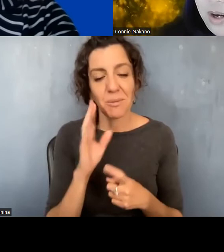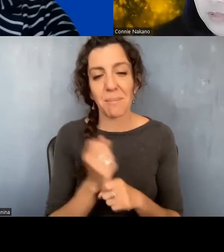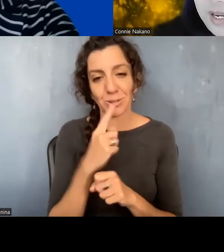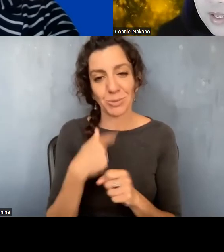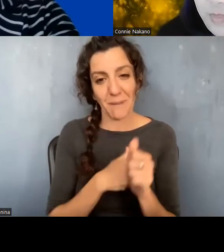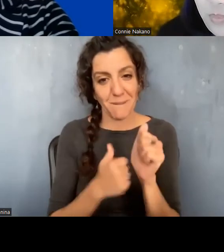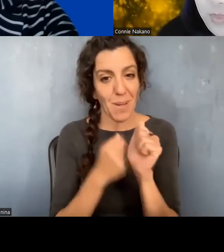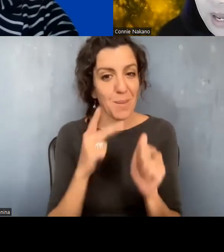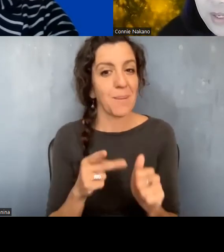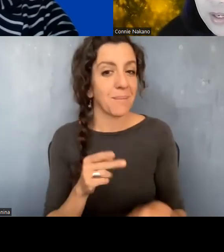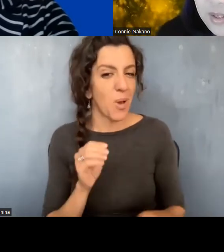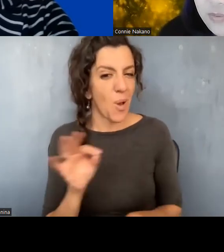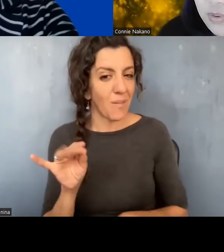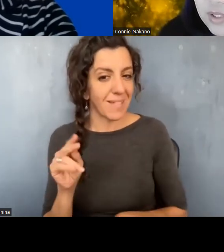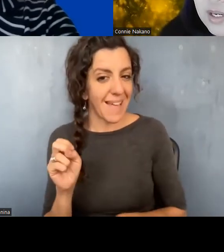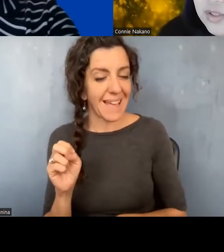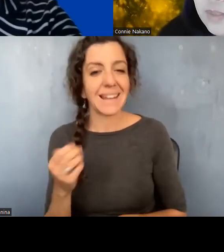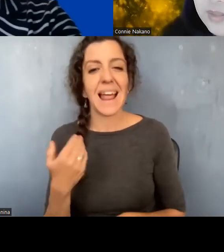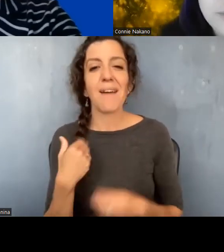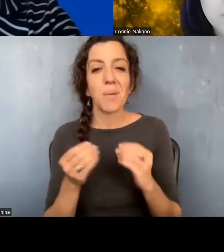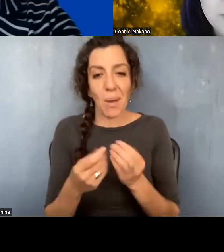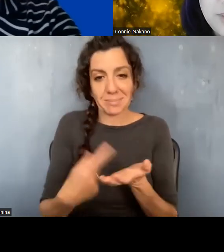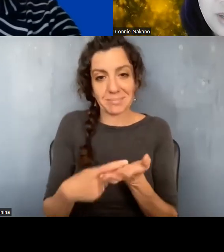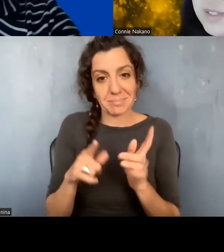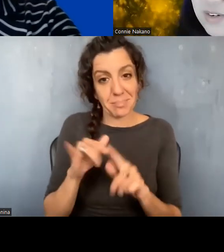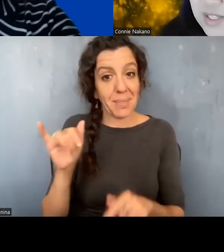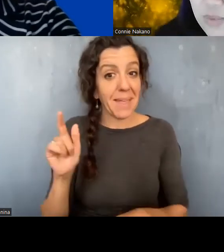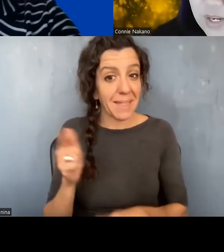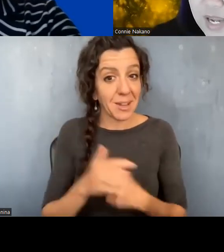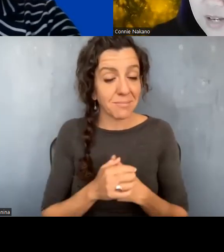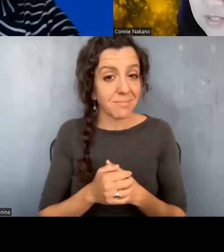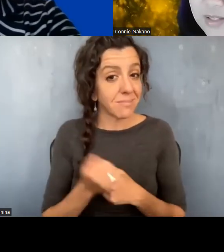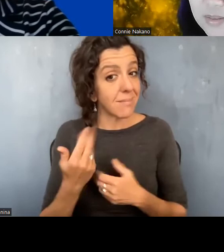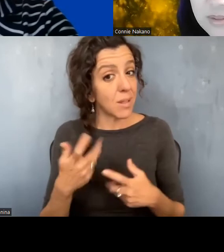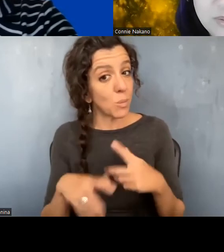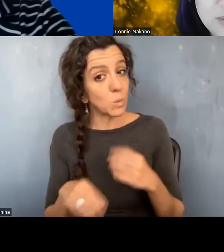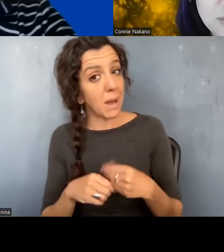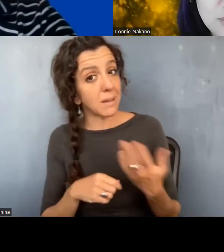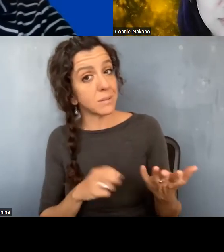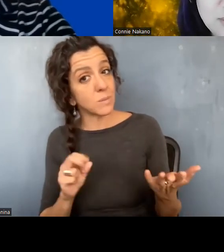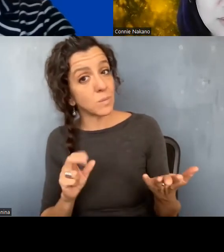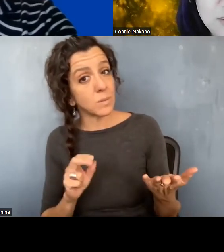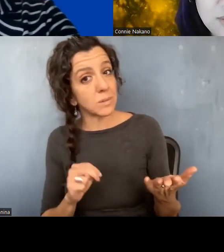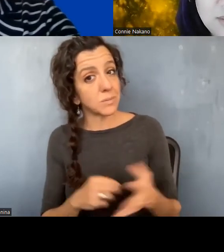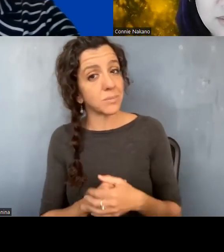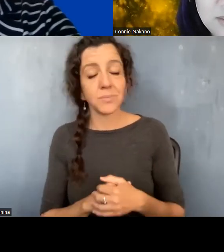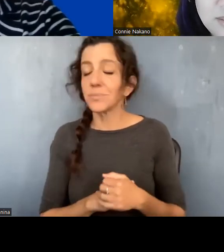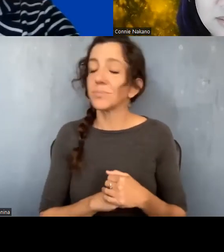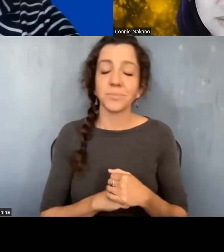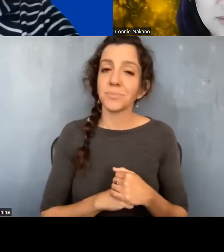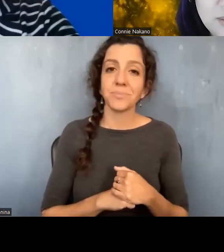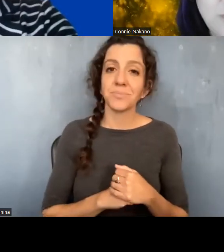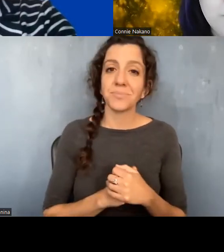you offline and we'll be having a further discussion about that. Is there anything you wanted to add on that, Susan?